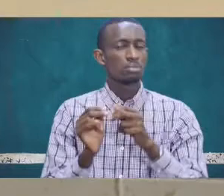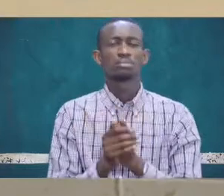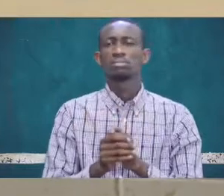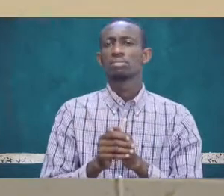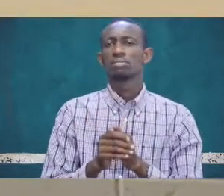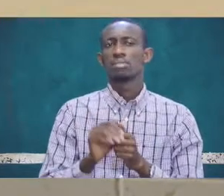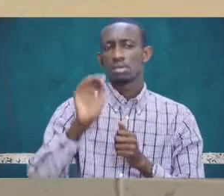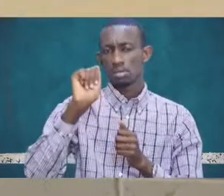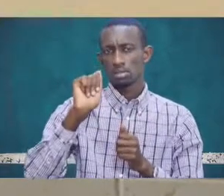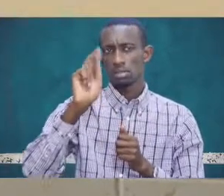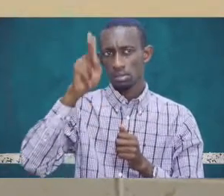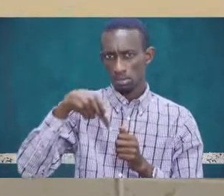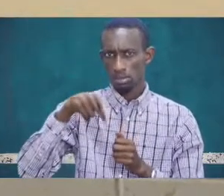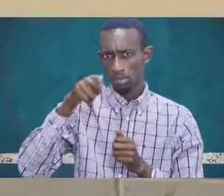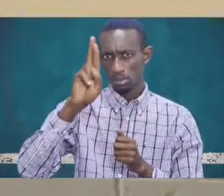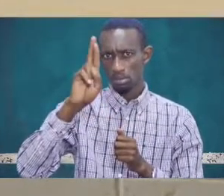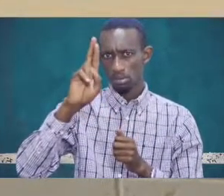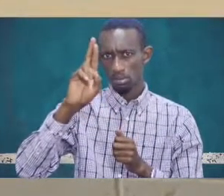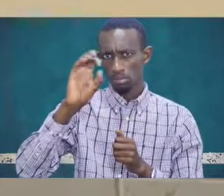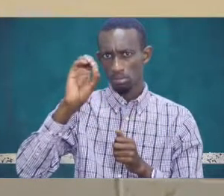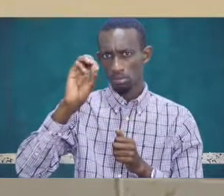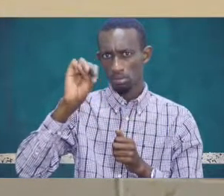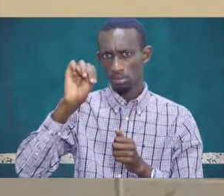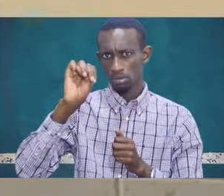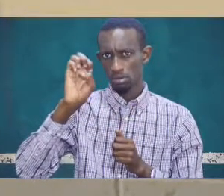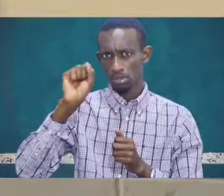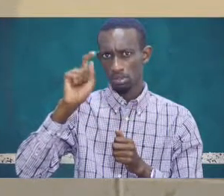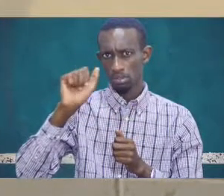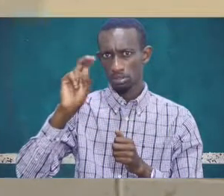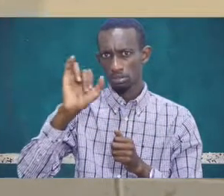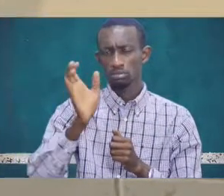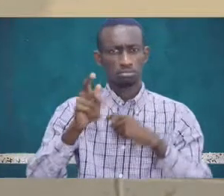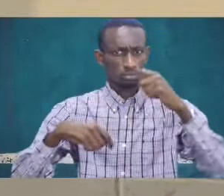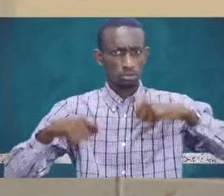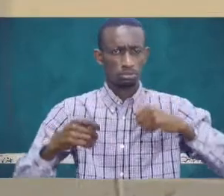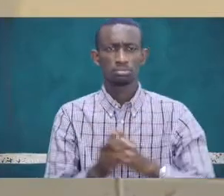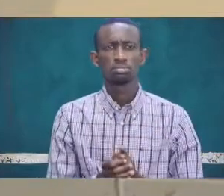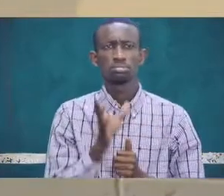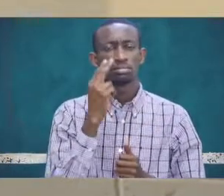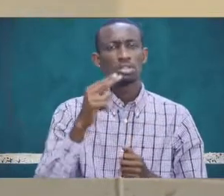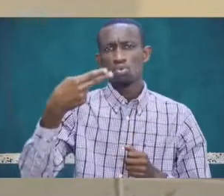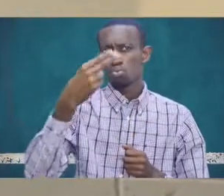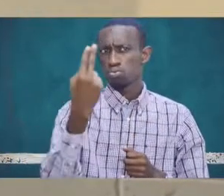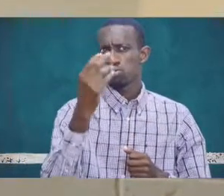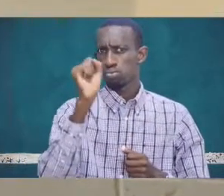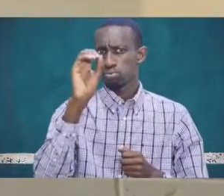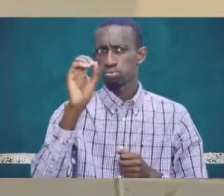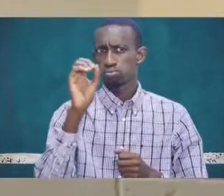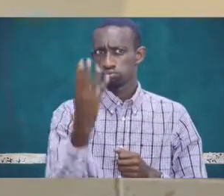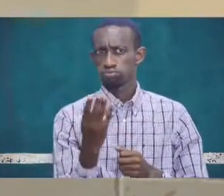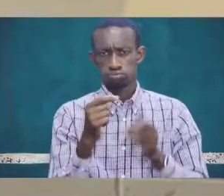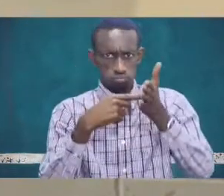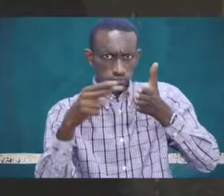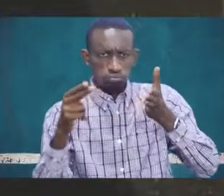protonation reaction. So in the sulfuric acid first, will ionize to form the